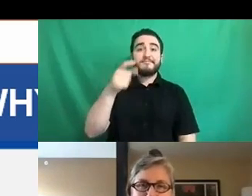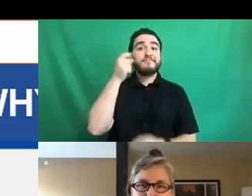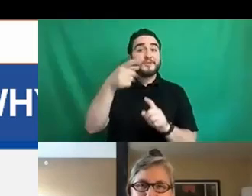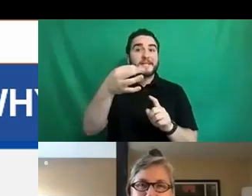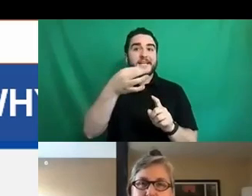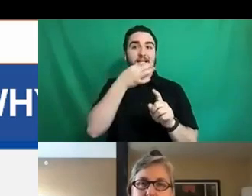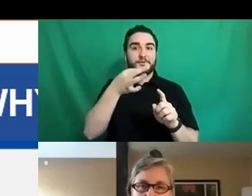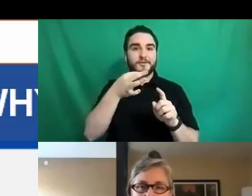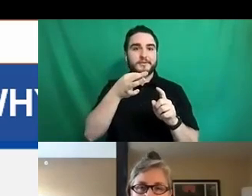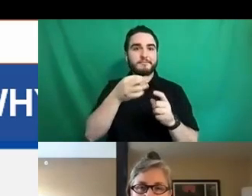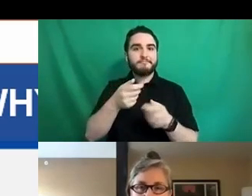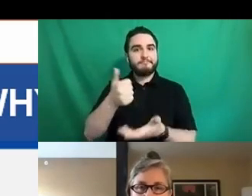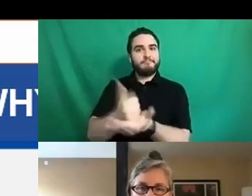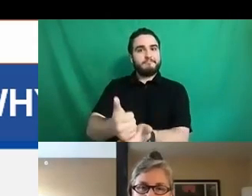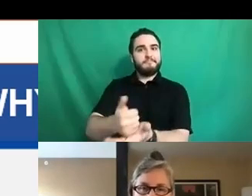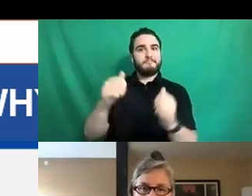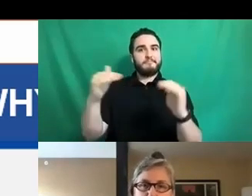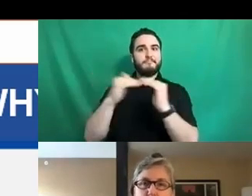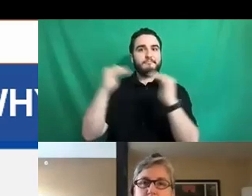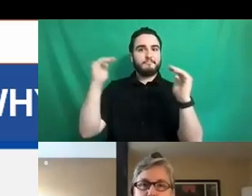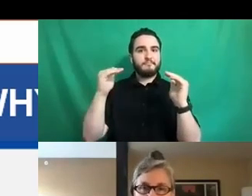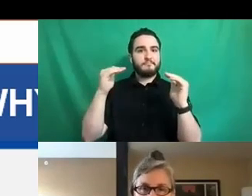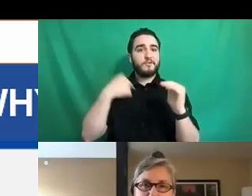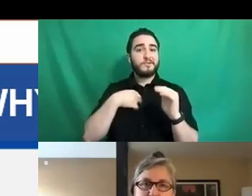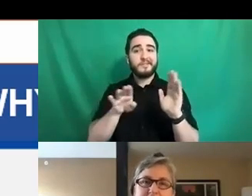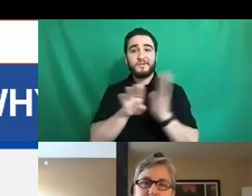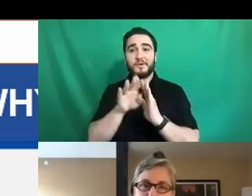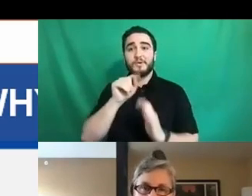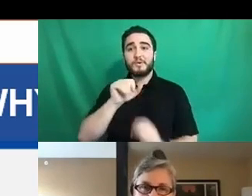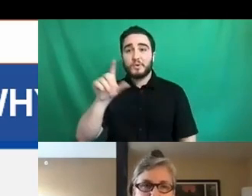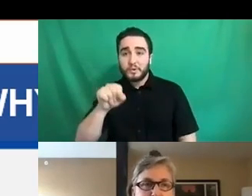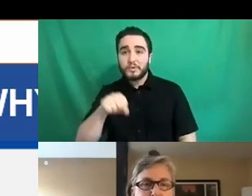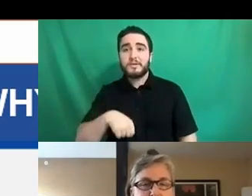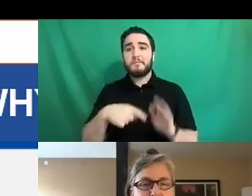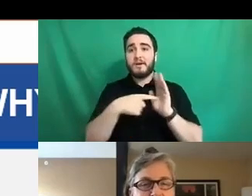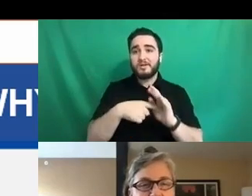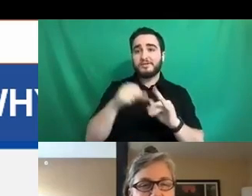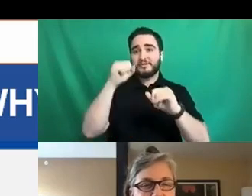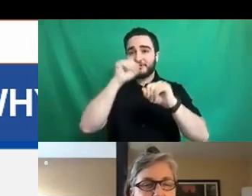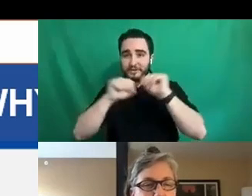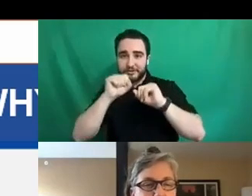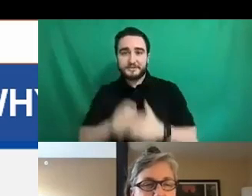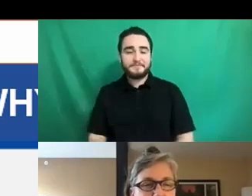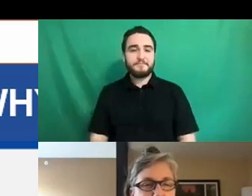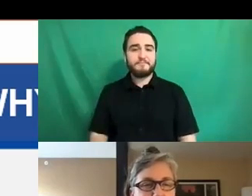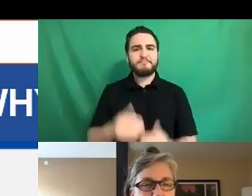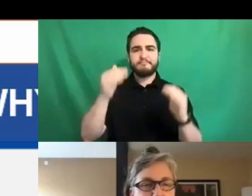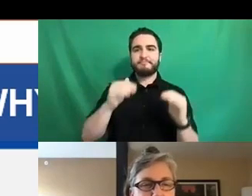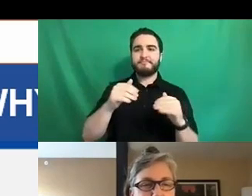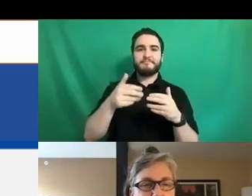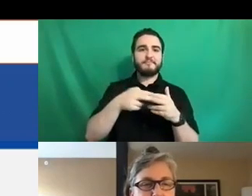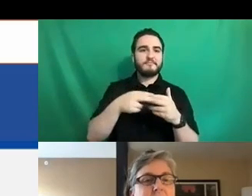to equity. Our job is to help develop those tools and those strategies and those models. All right, next slide.